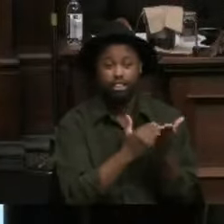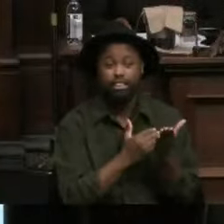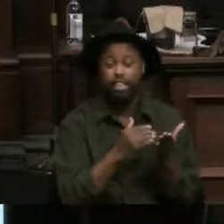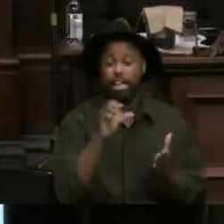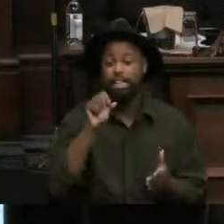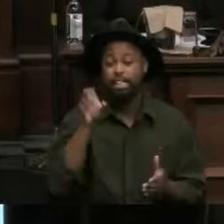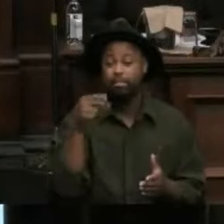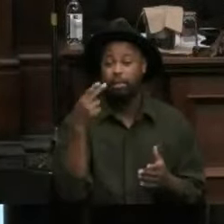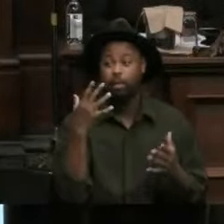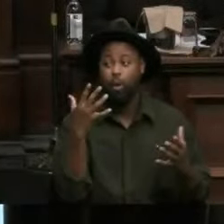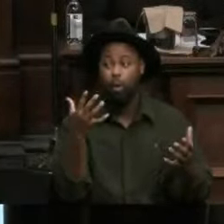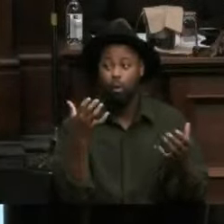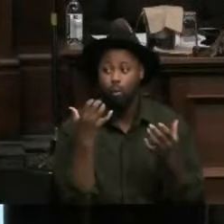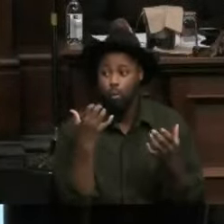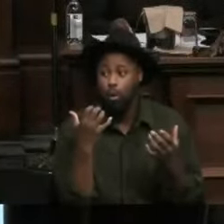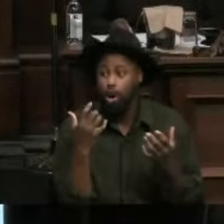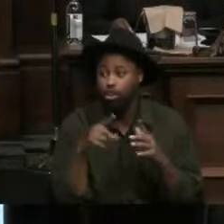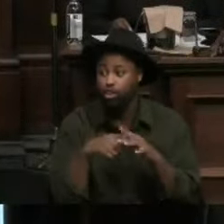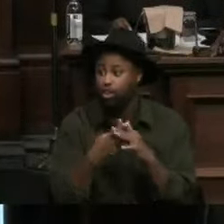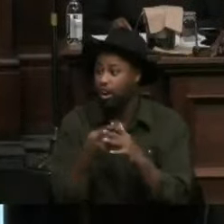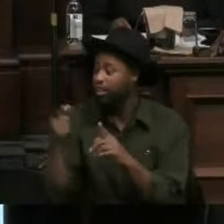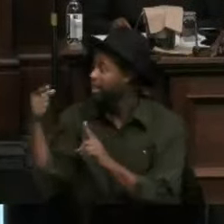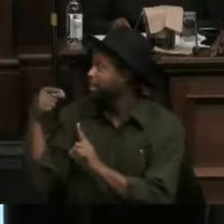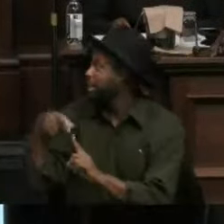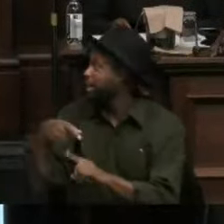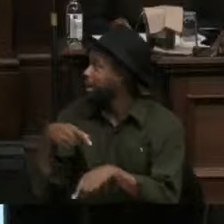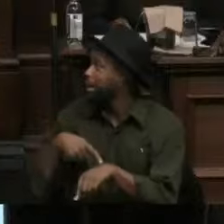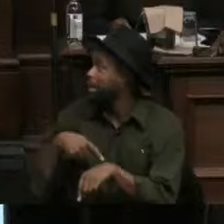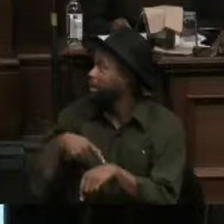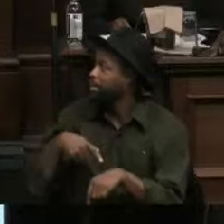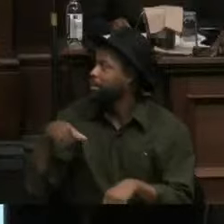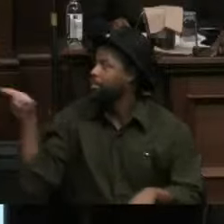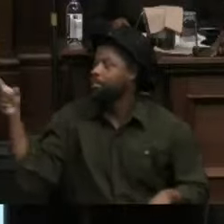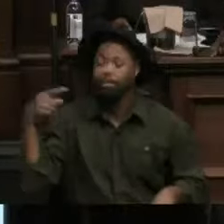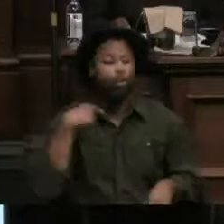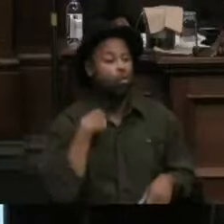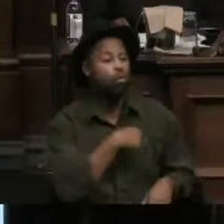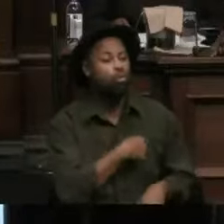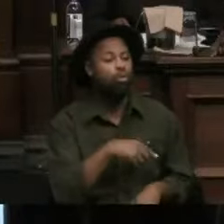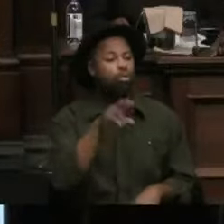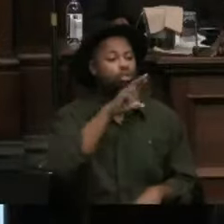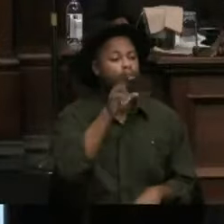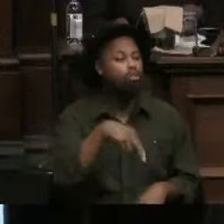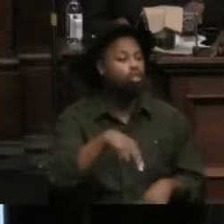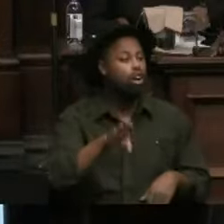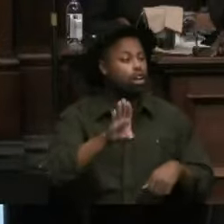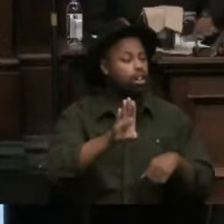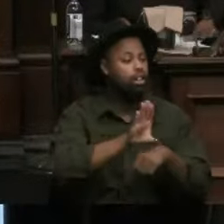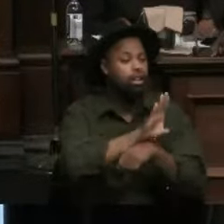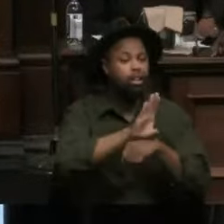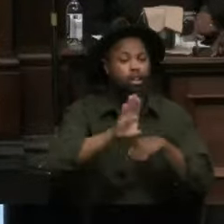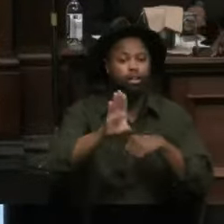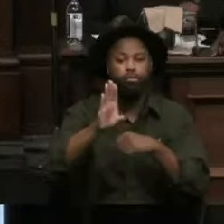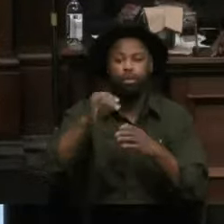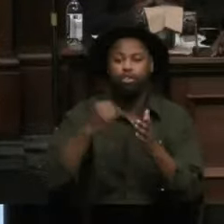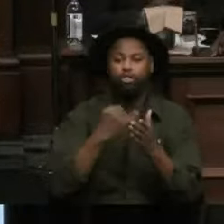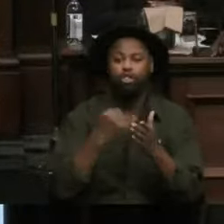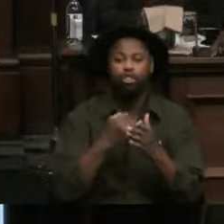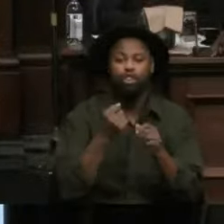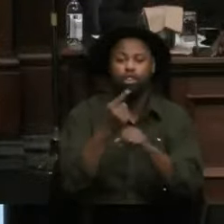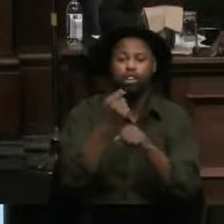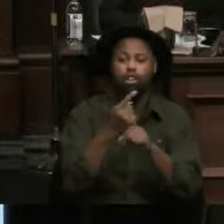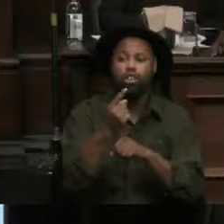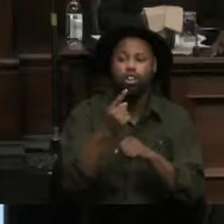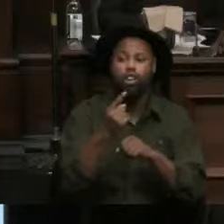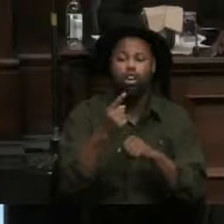to begin at this time. Whereas the Rochester Business Journal's annual 40